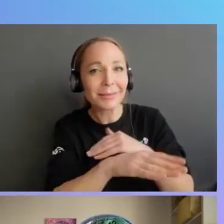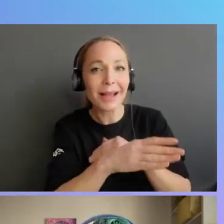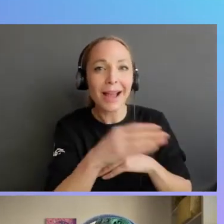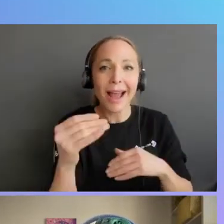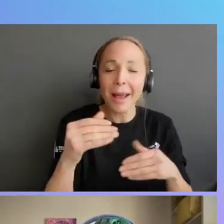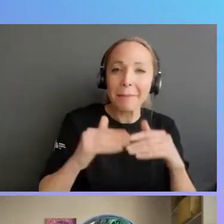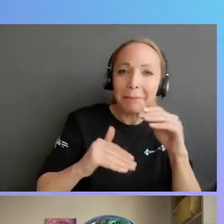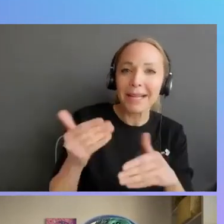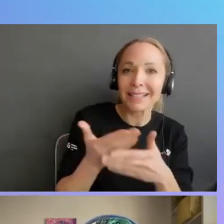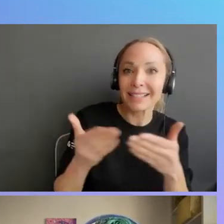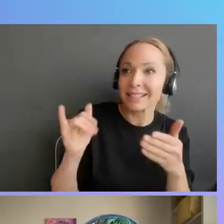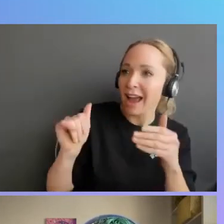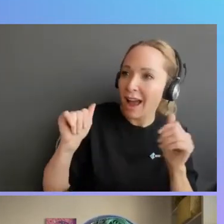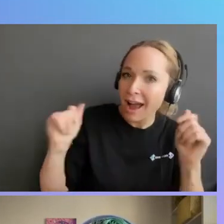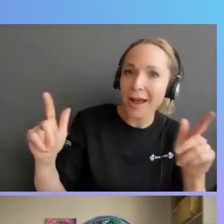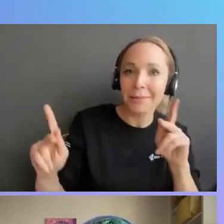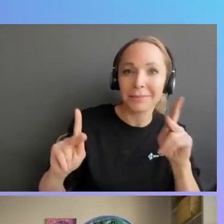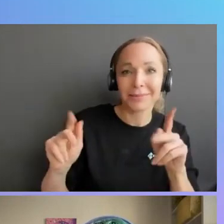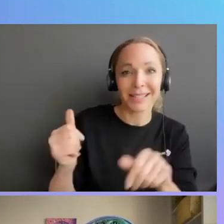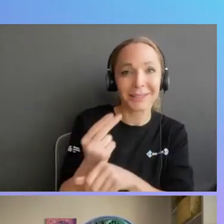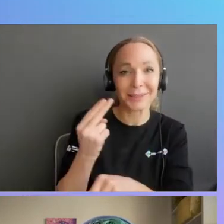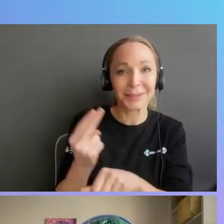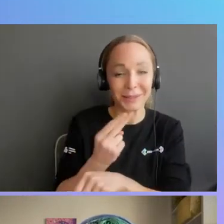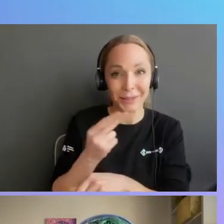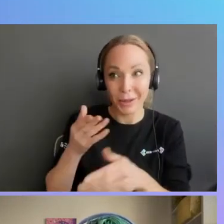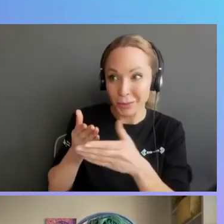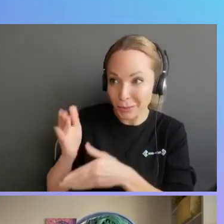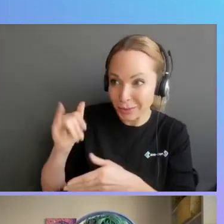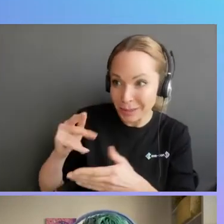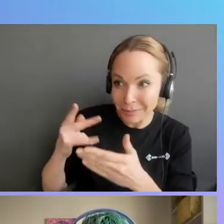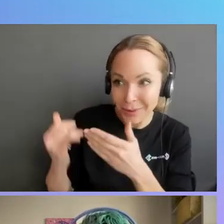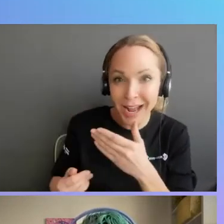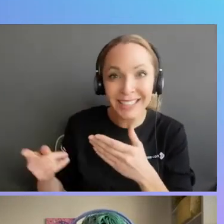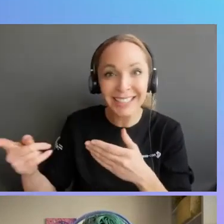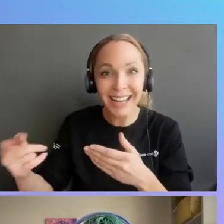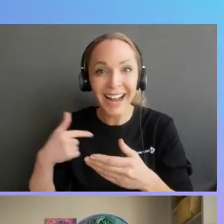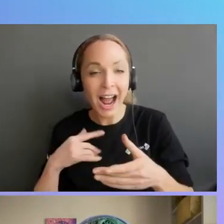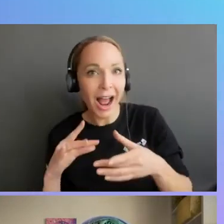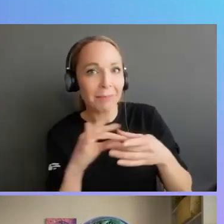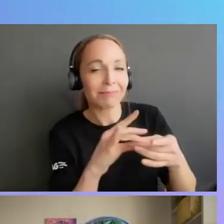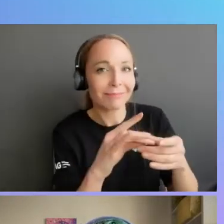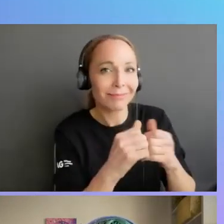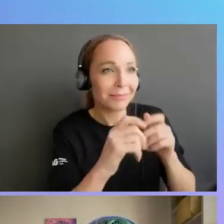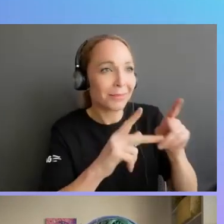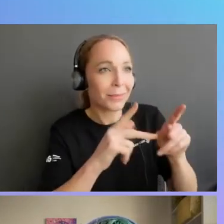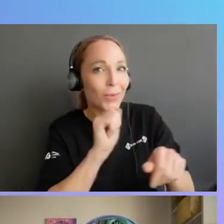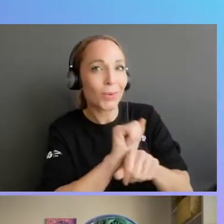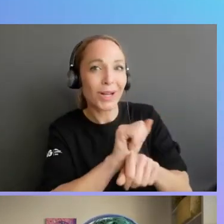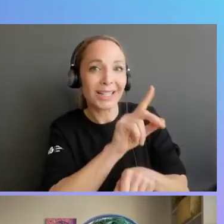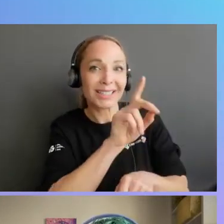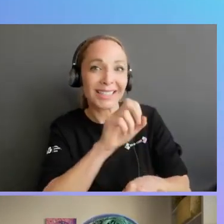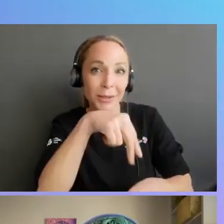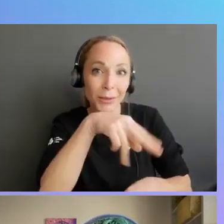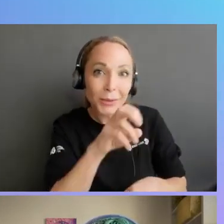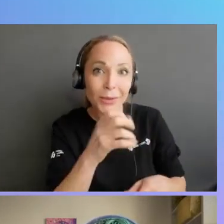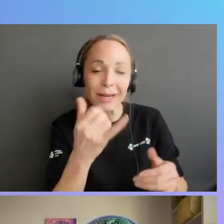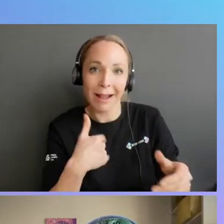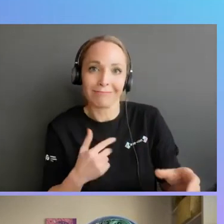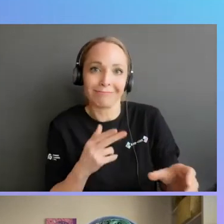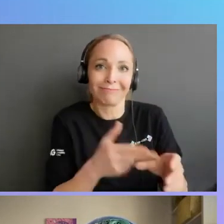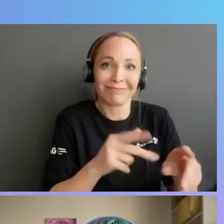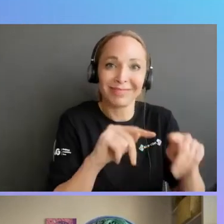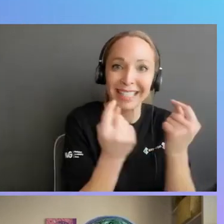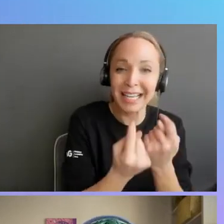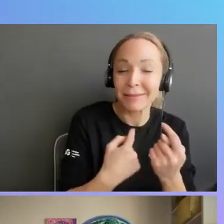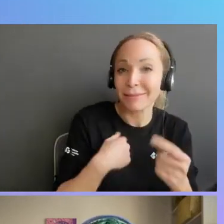make connections with people at Deque and was able to join the team here. So I've been at Deque for about 5 years now. I started